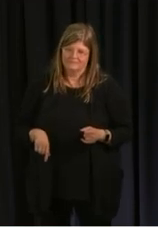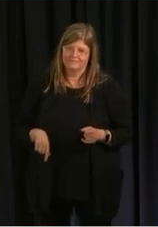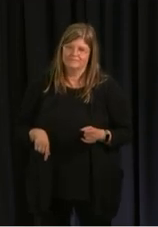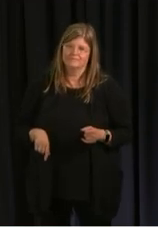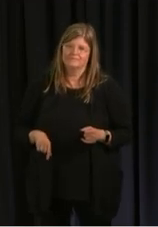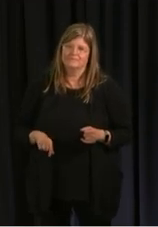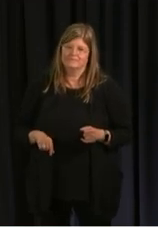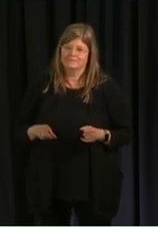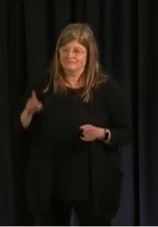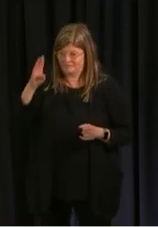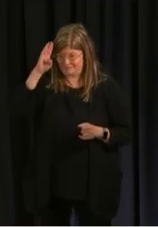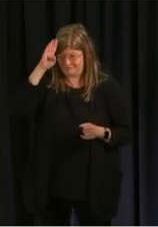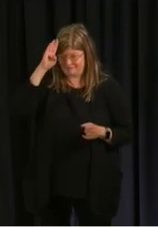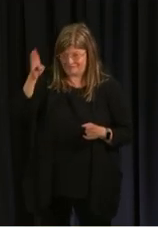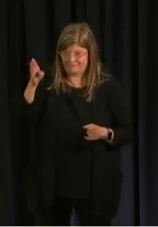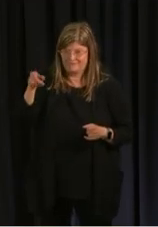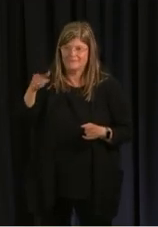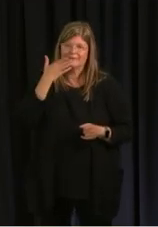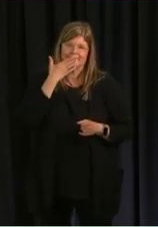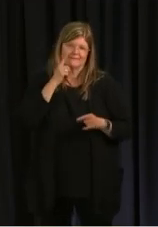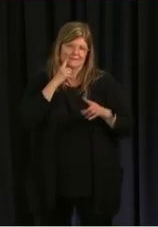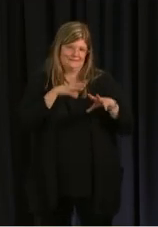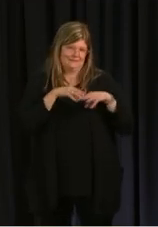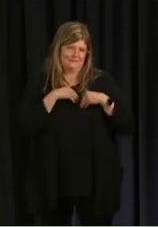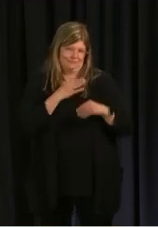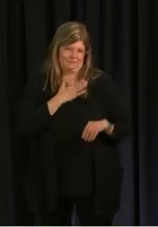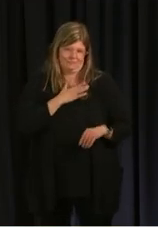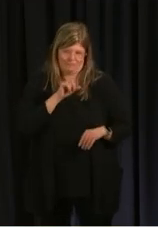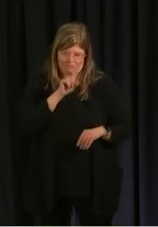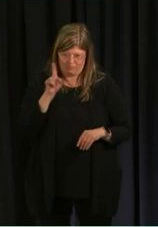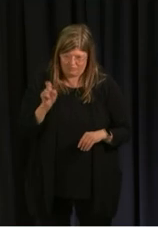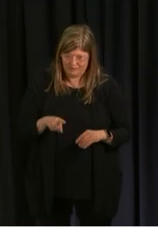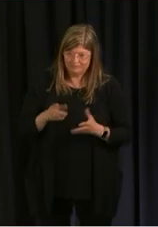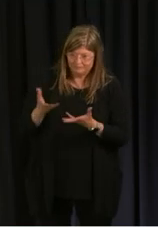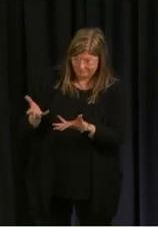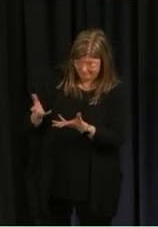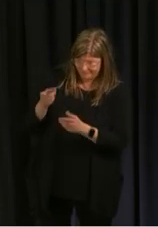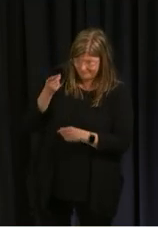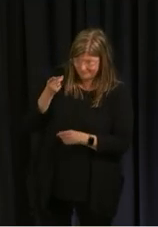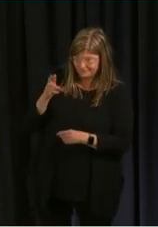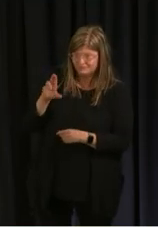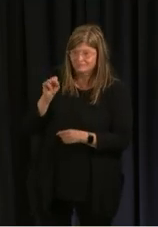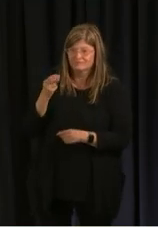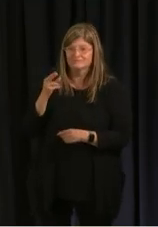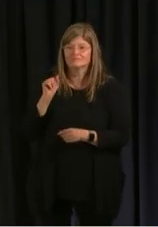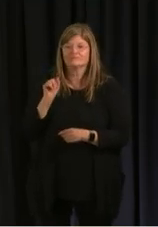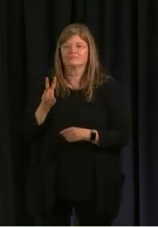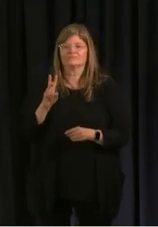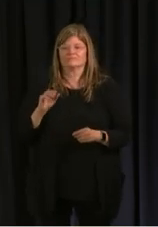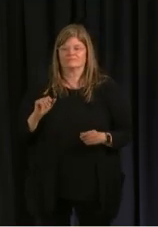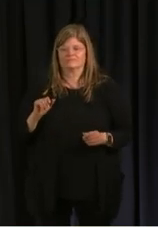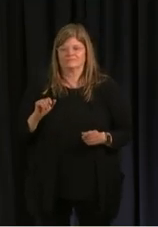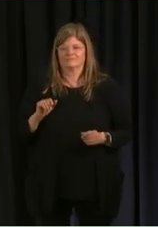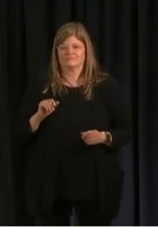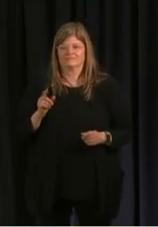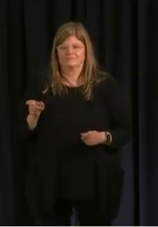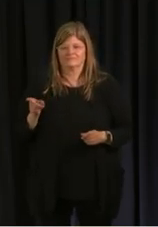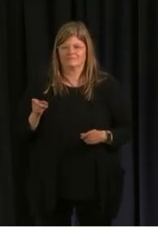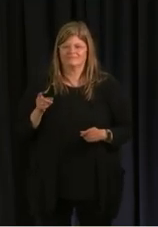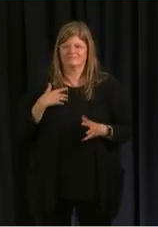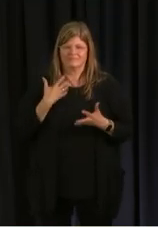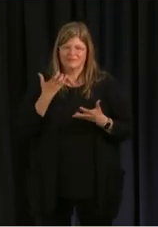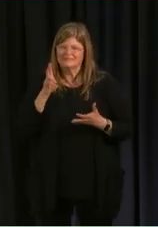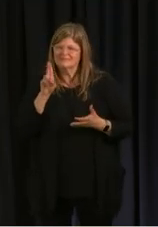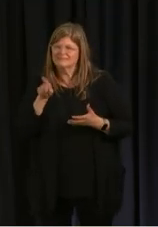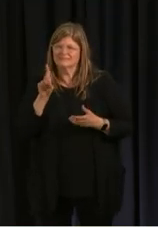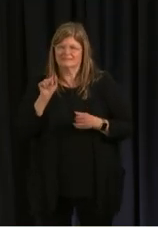Hi, thanks for taking my question. Hi, Dr. Shaw. I just wanted to know if there was an update